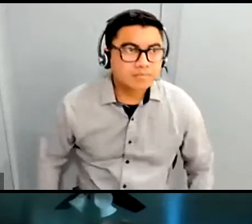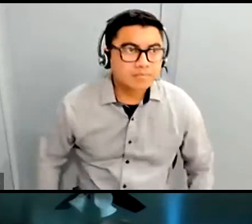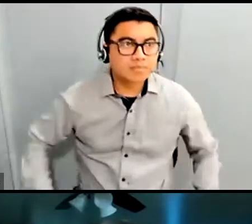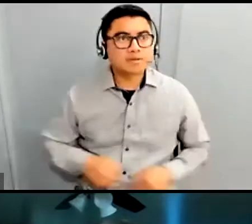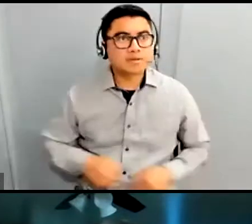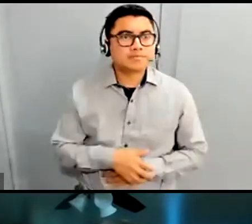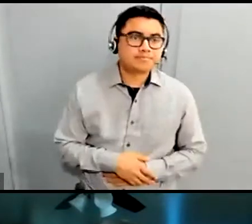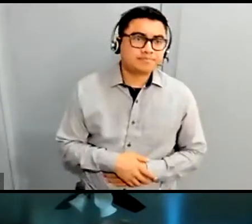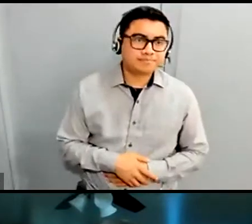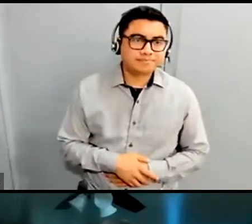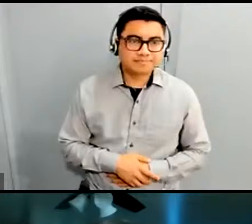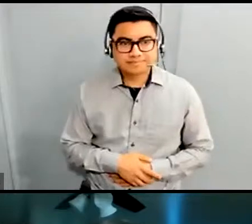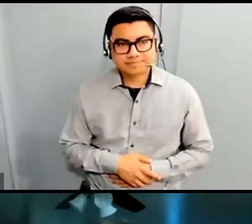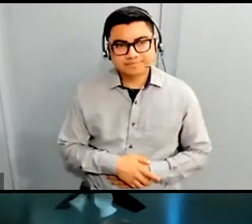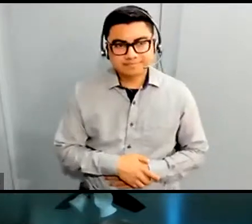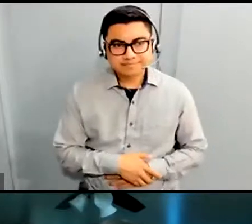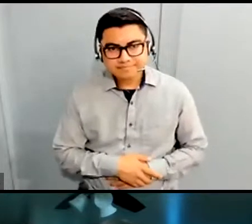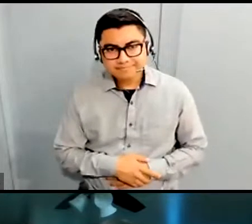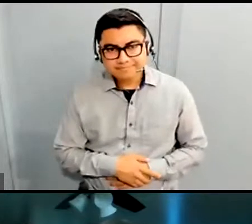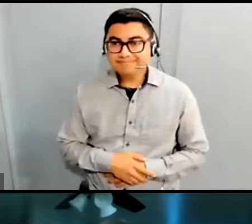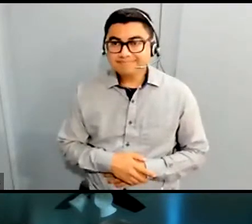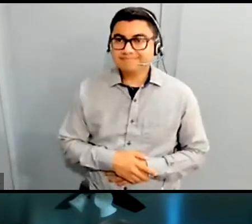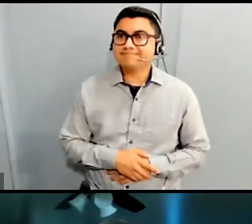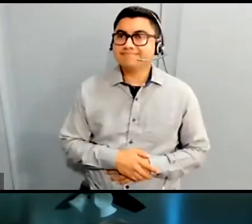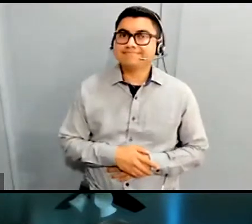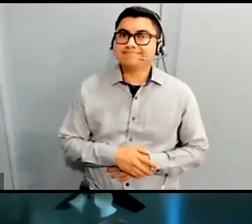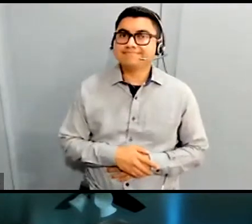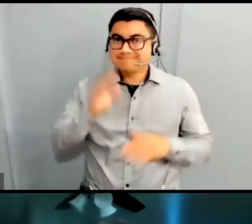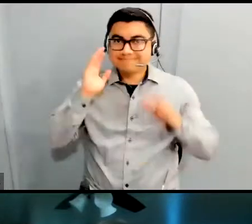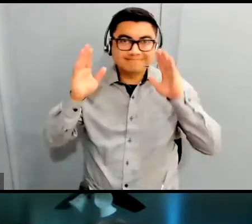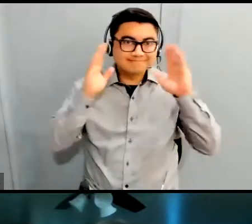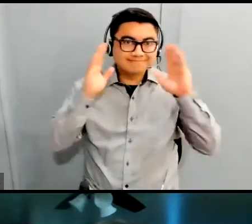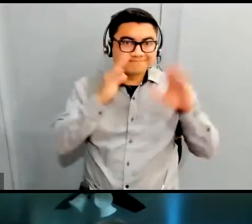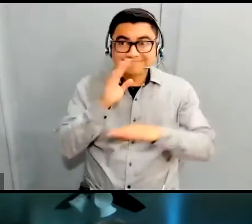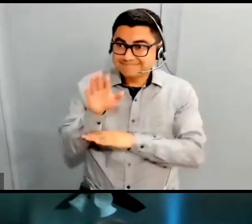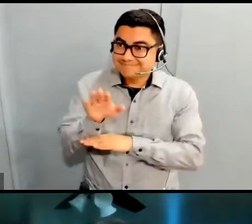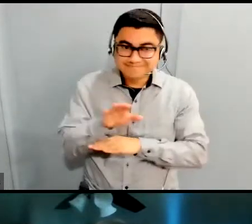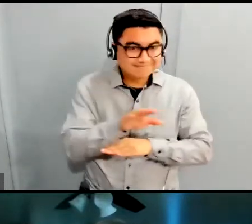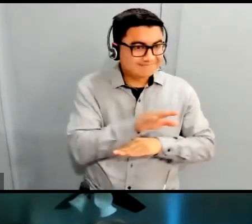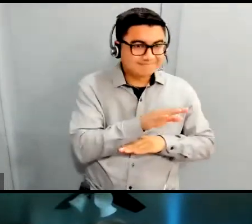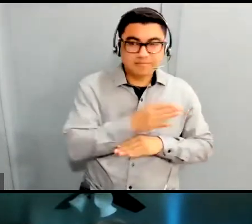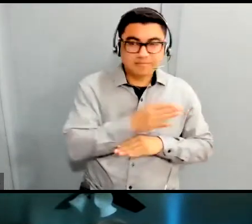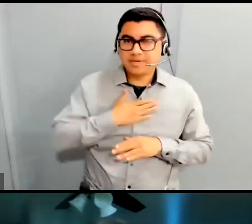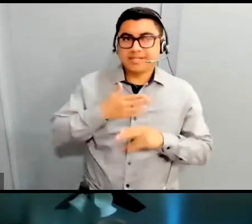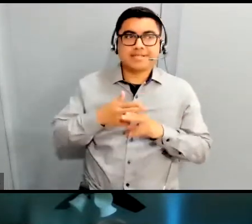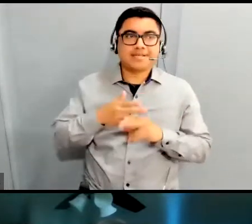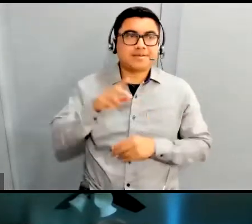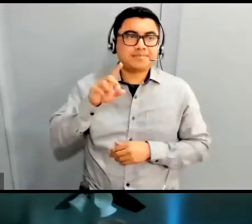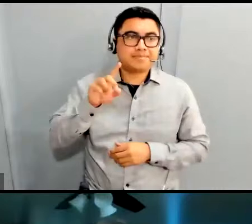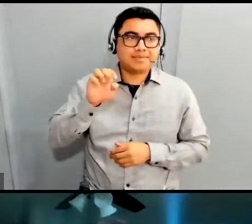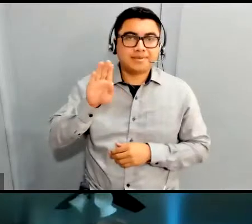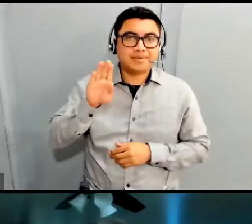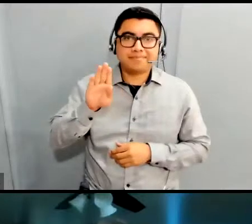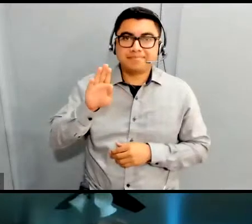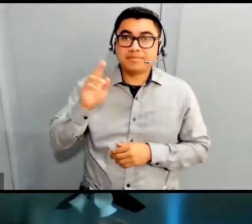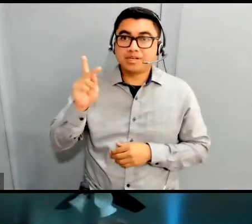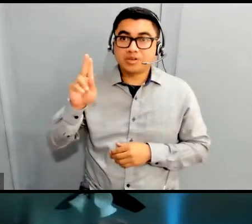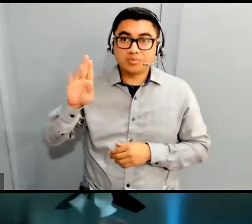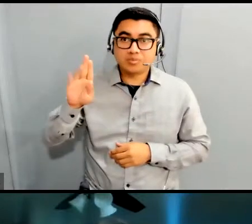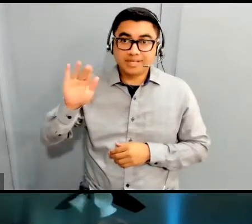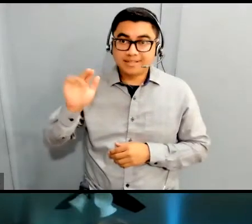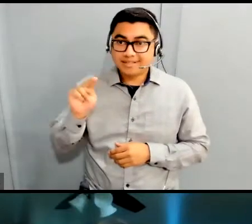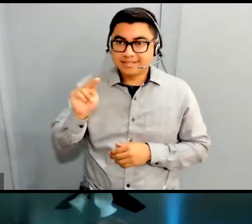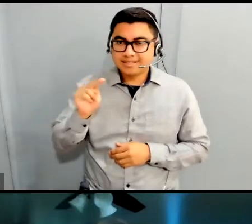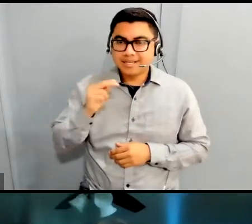We are now live. Thank you. Good evening, everyone. My name is Deb Cuban, Superintendent for Ukiah Unified